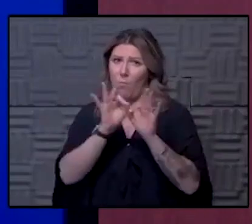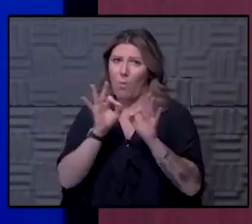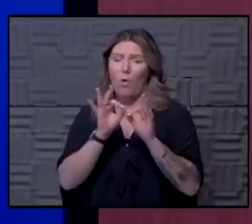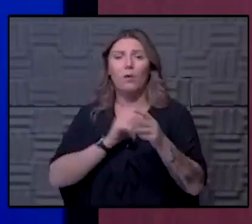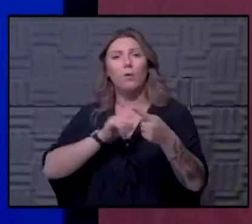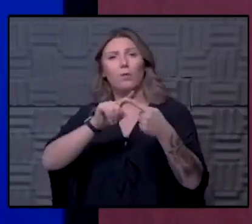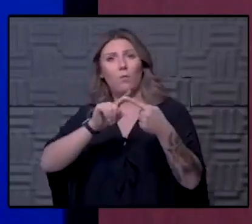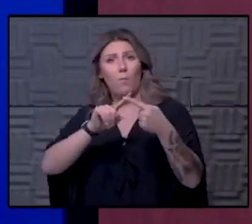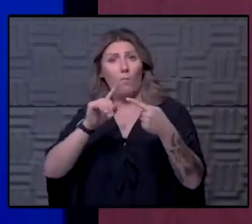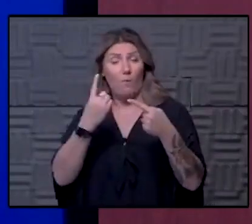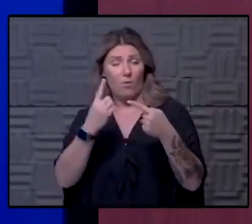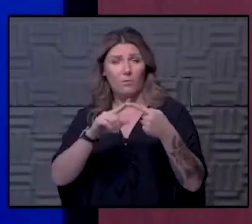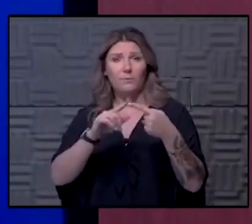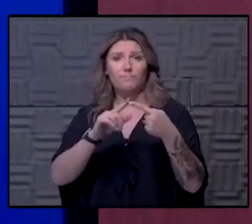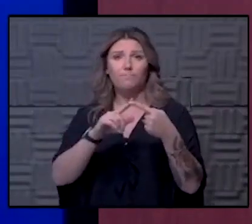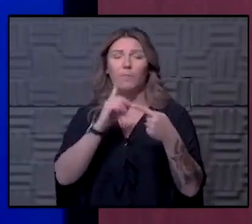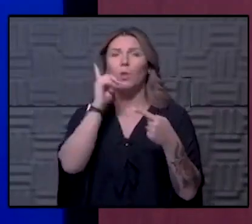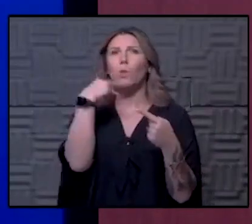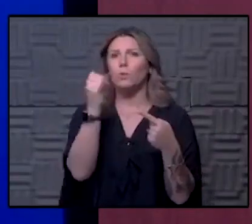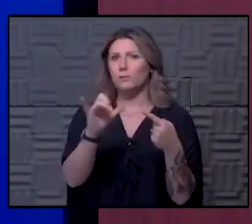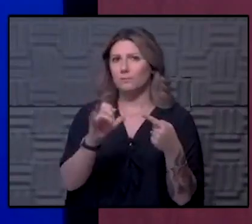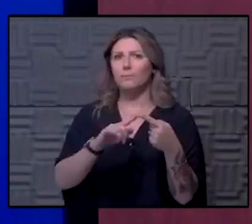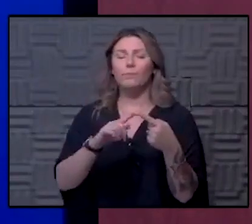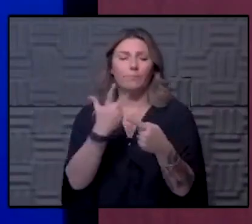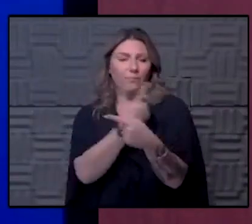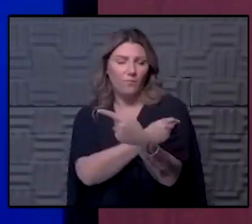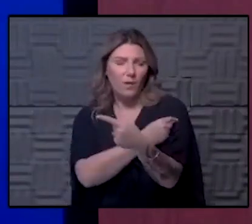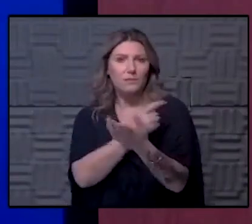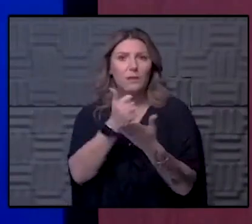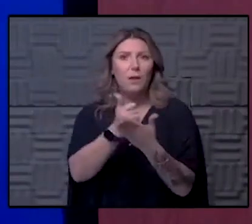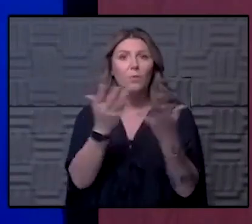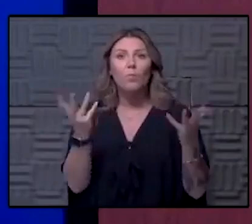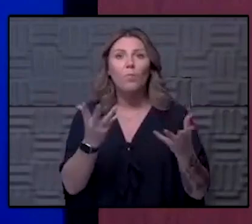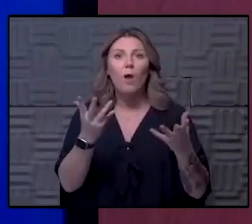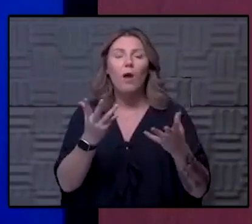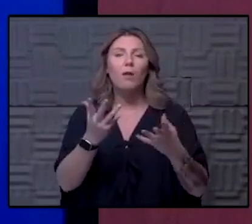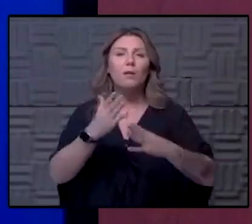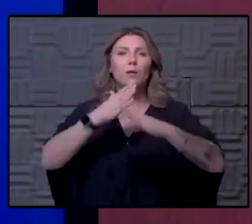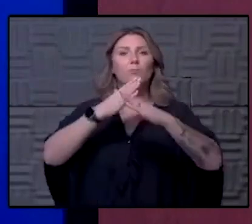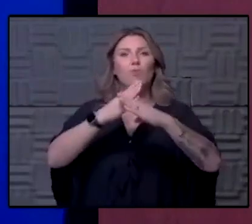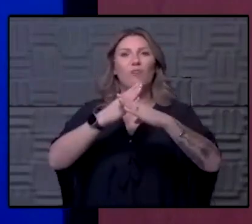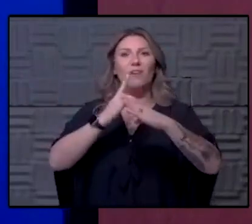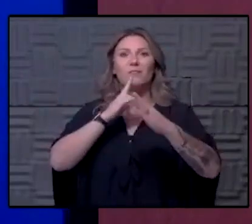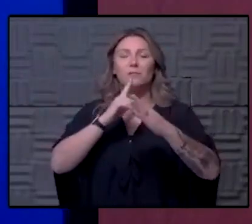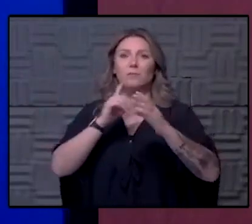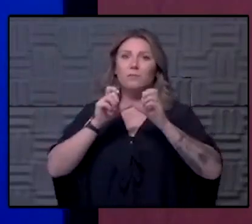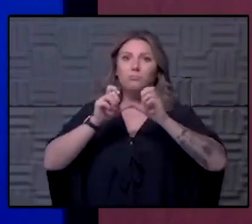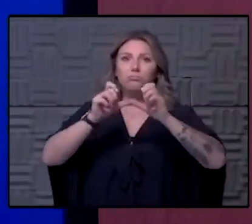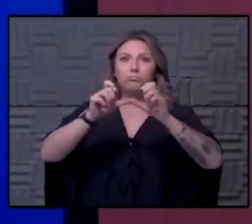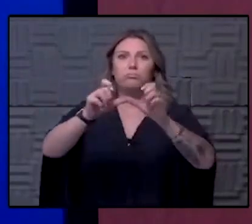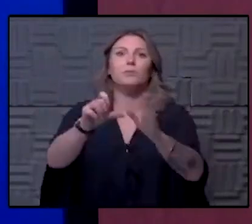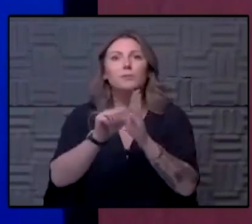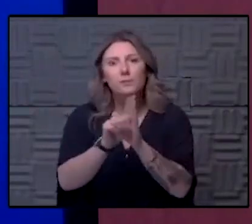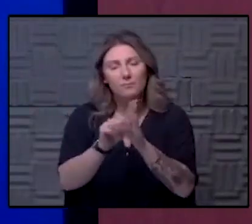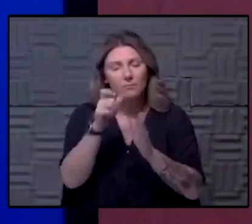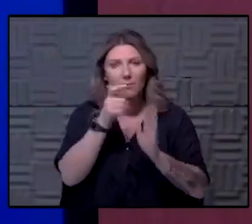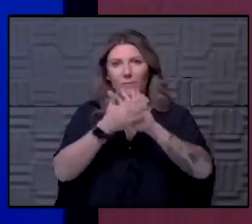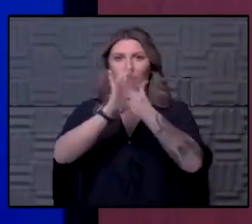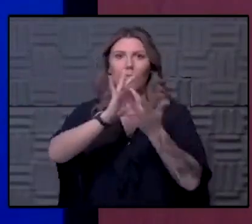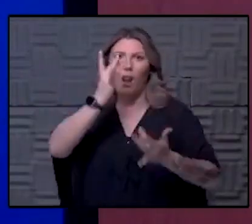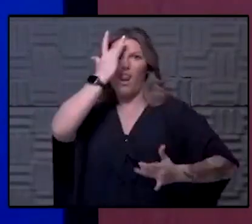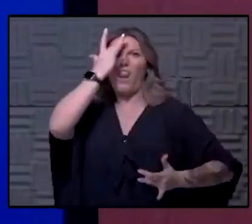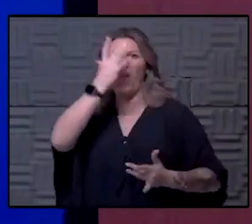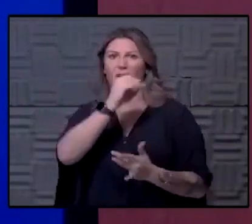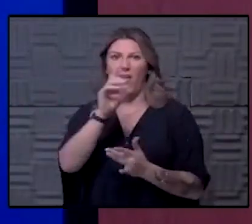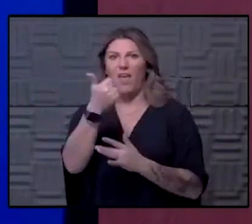is, and it does look like vaccination helps prevent long haul syndrome, because you don't really get as sick and you don't have some of the problems that you would